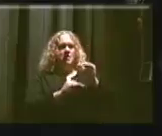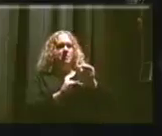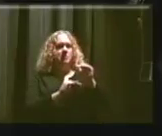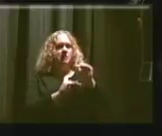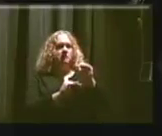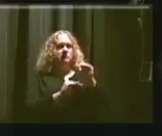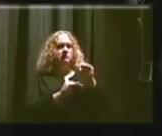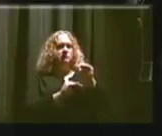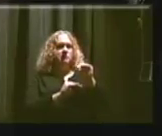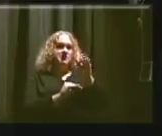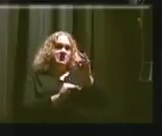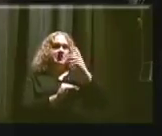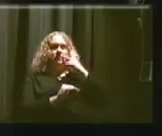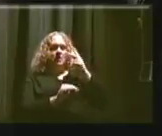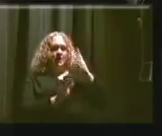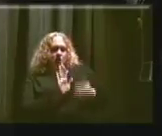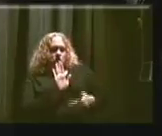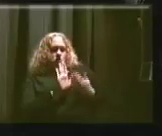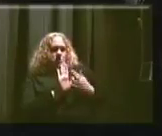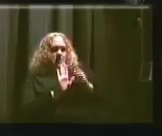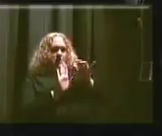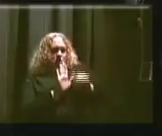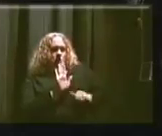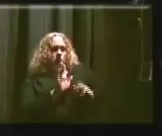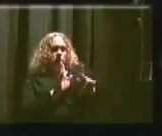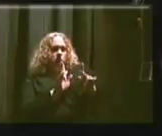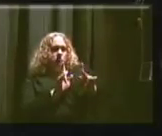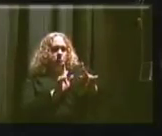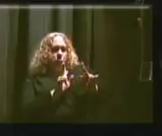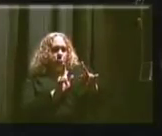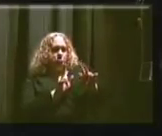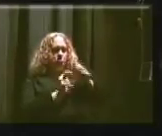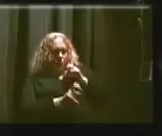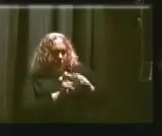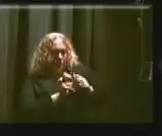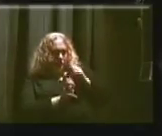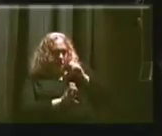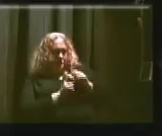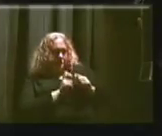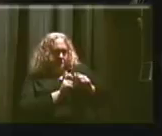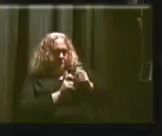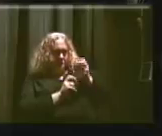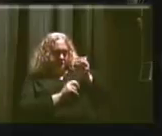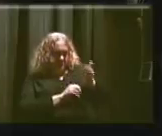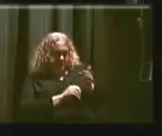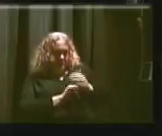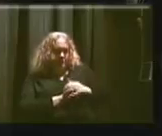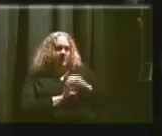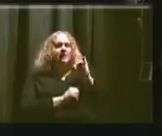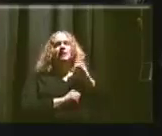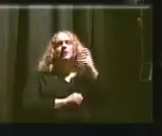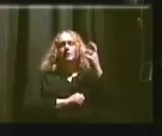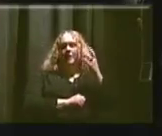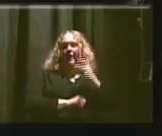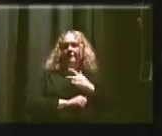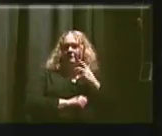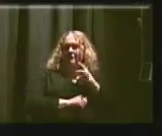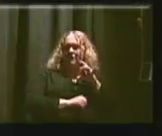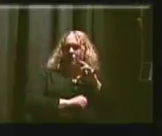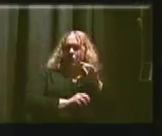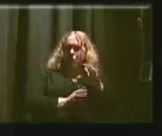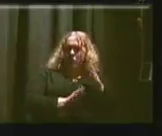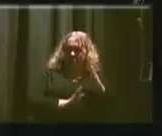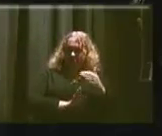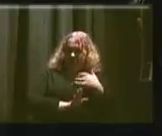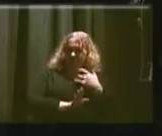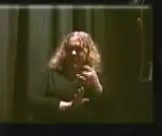areas of concern. So, that's the reason that I feel the way that I feel. And